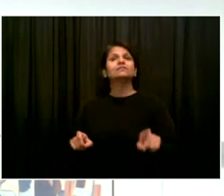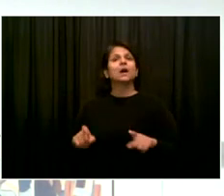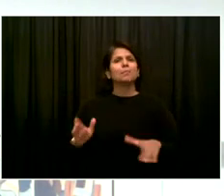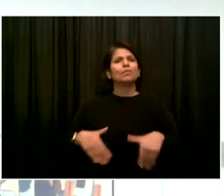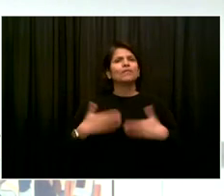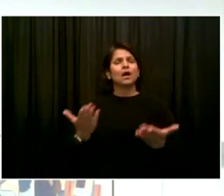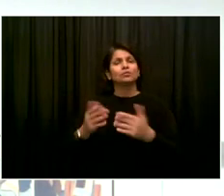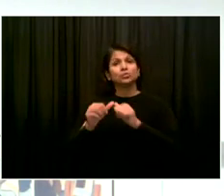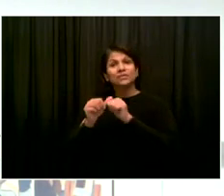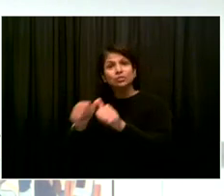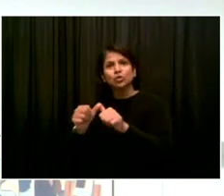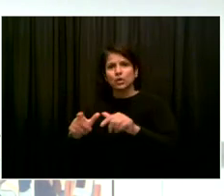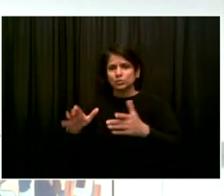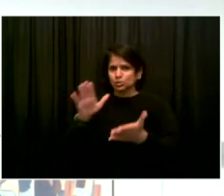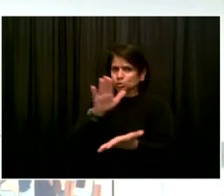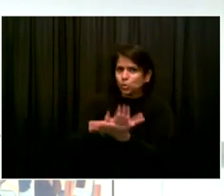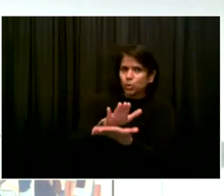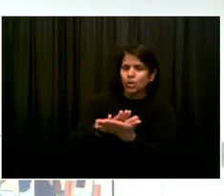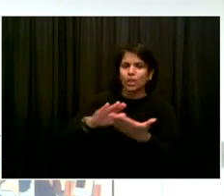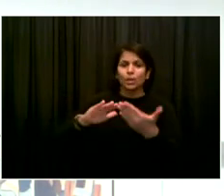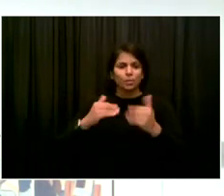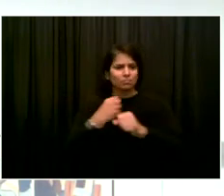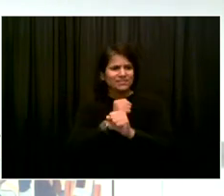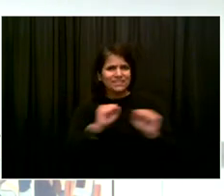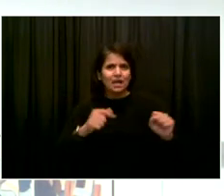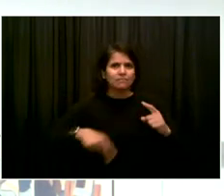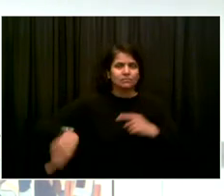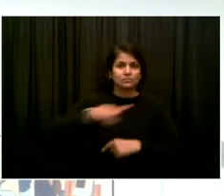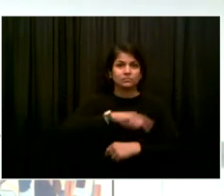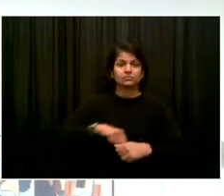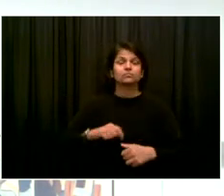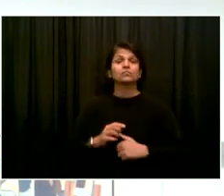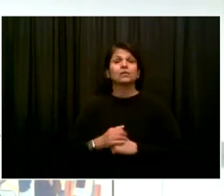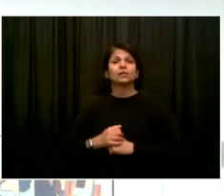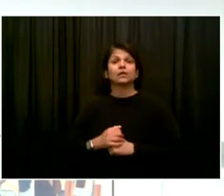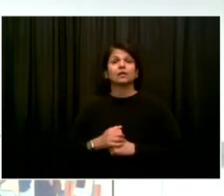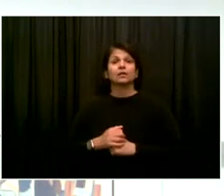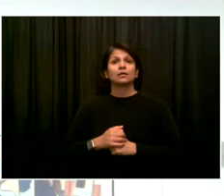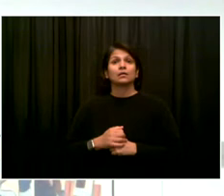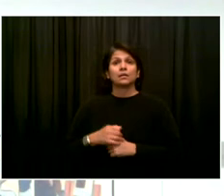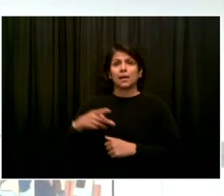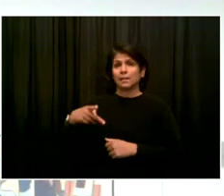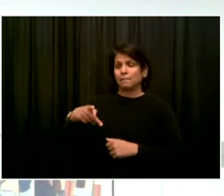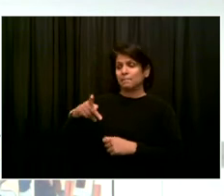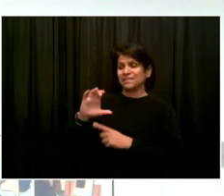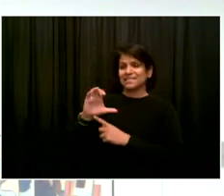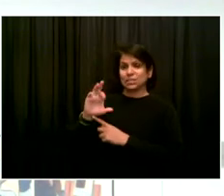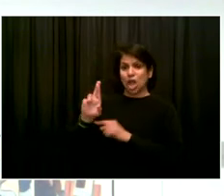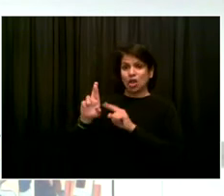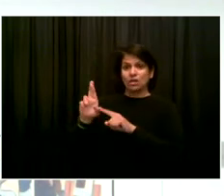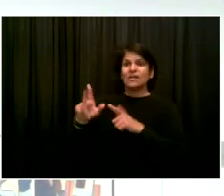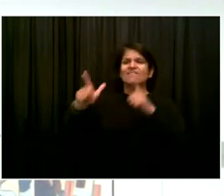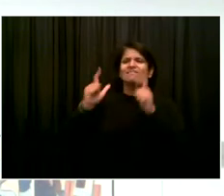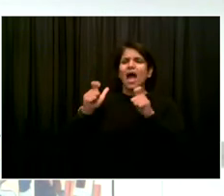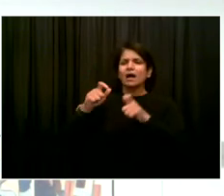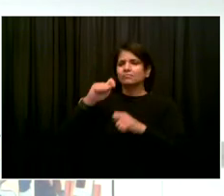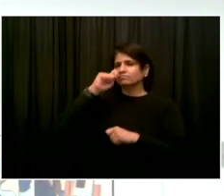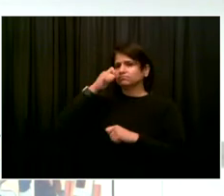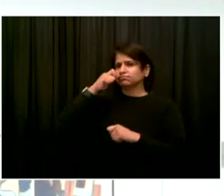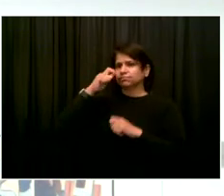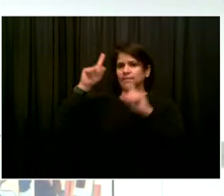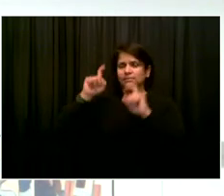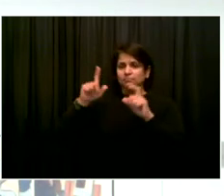safer. The first is what you're referring to, which is the PCR testing that is done for surveillance